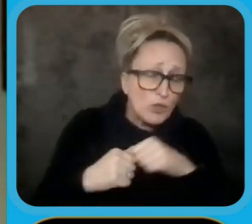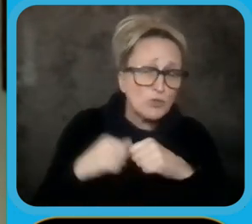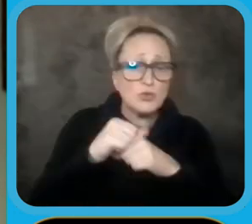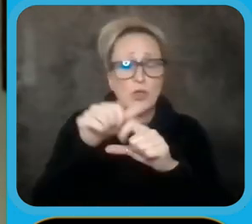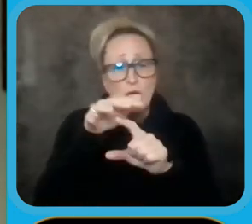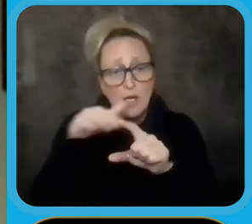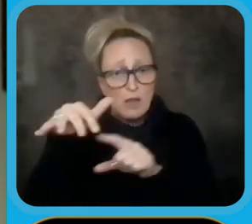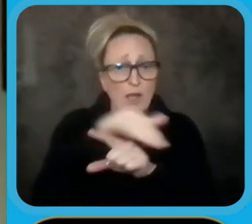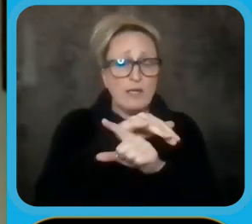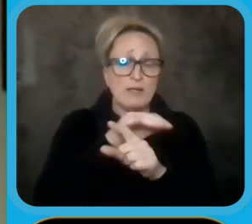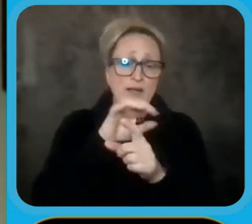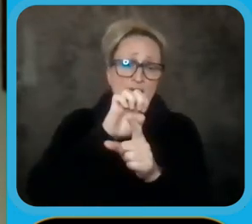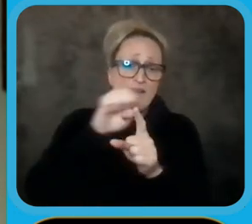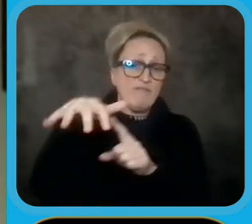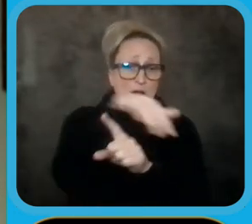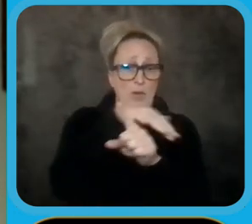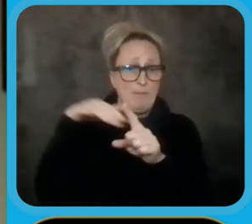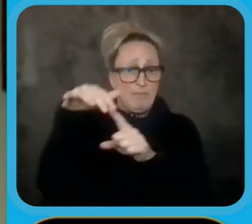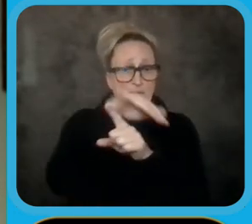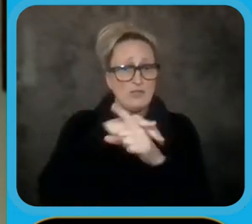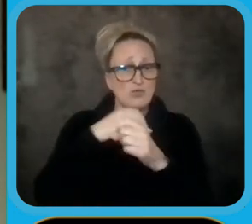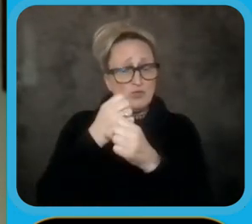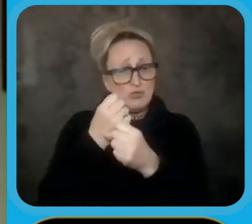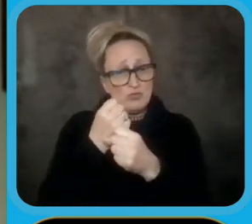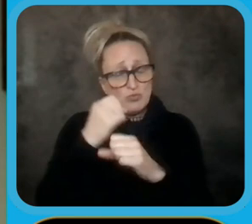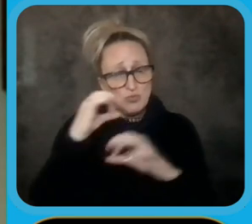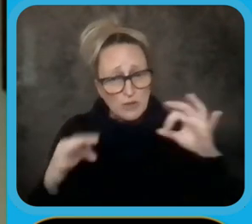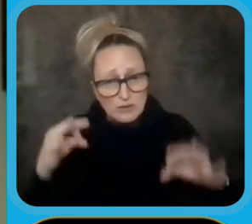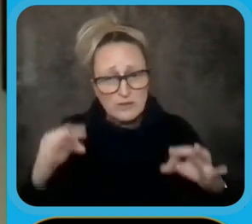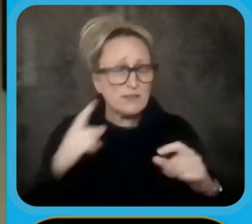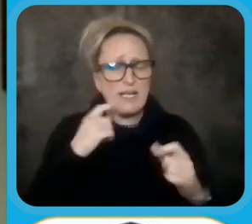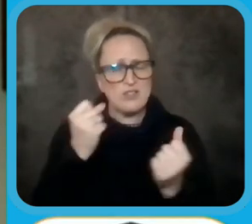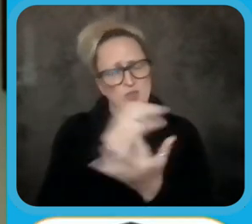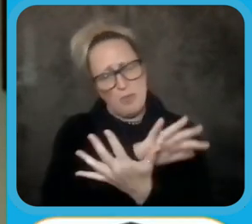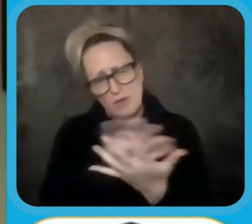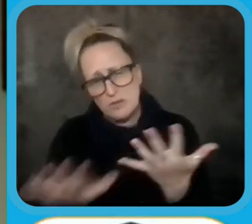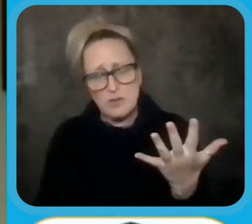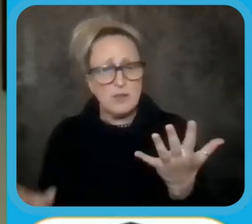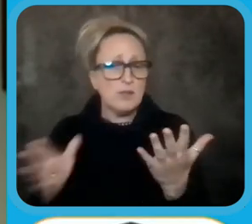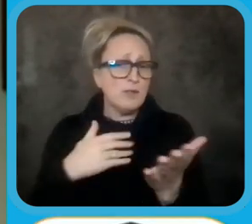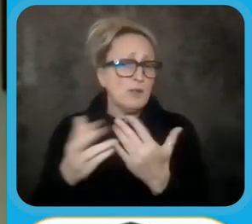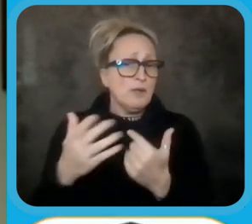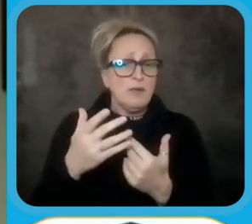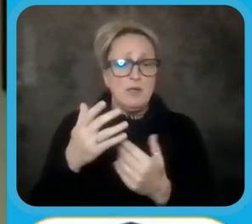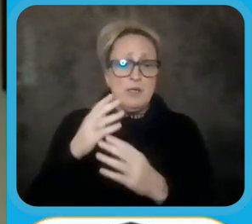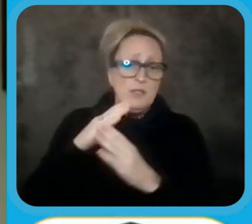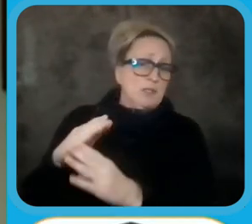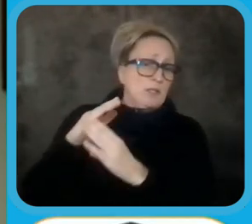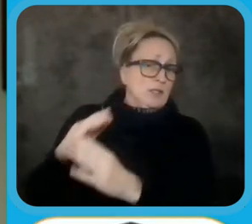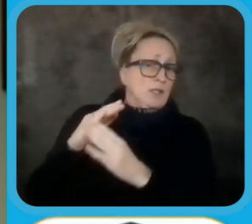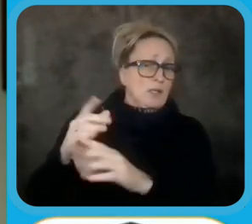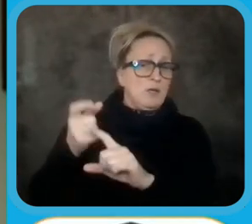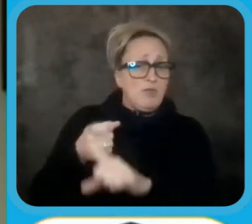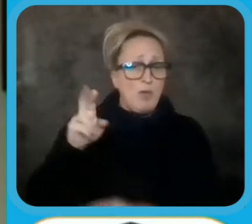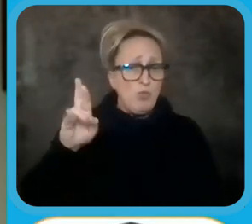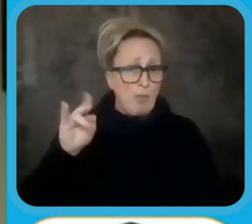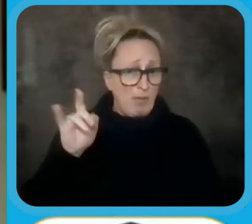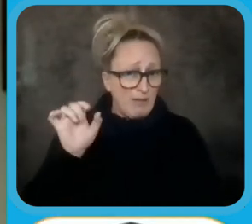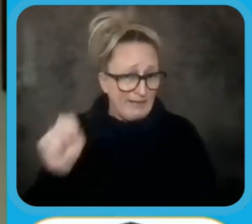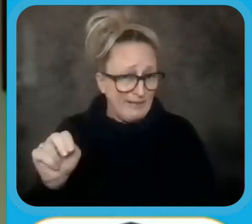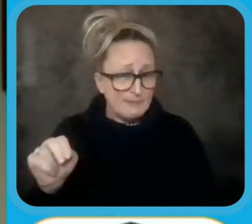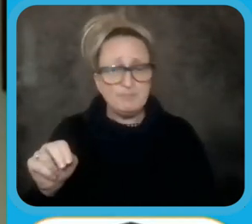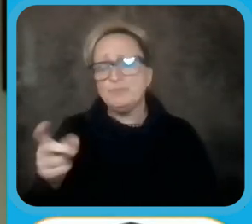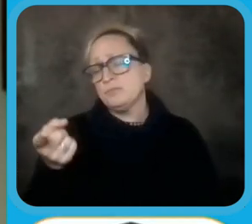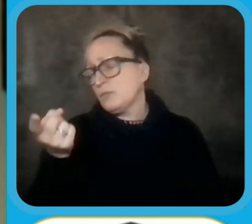and environmental justice, and so much more, despite lockstep Republican opposition. We simply